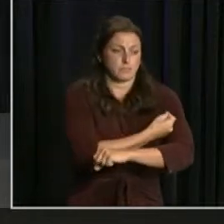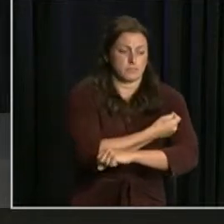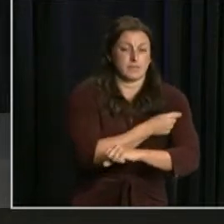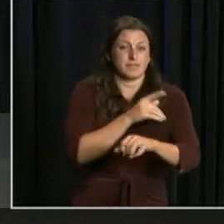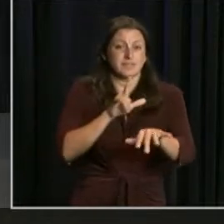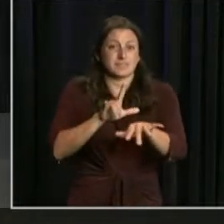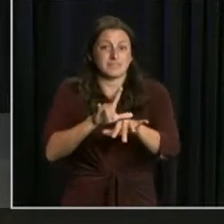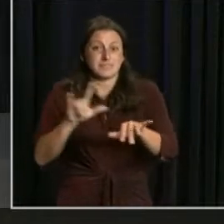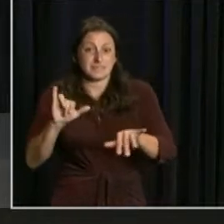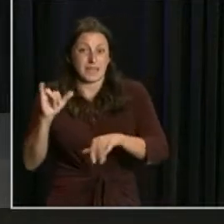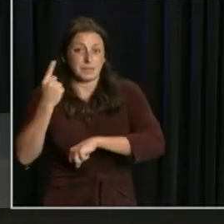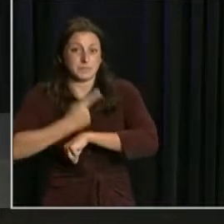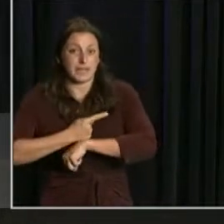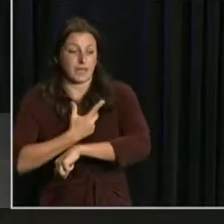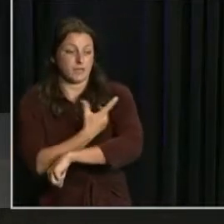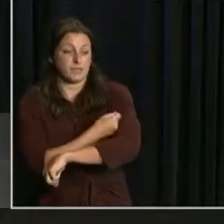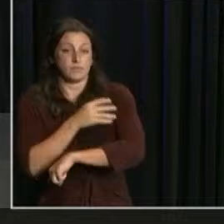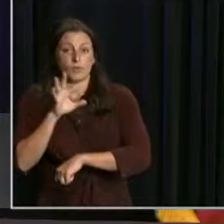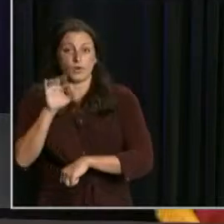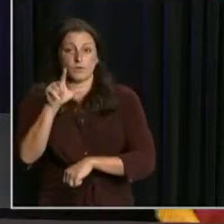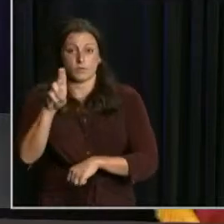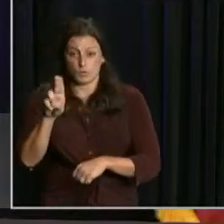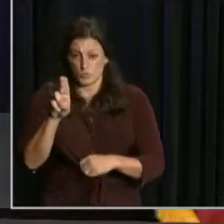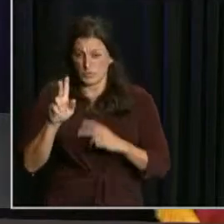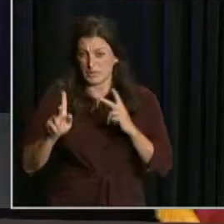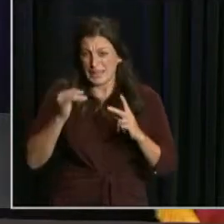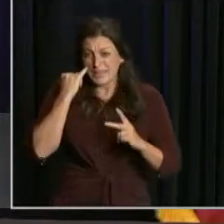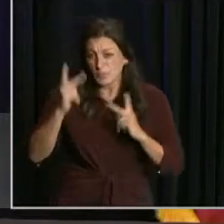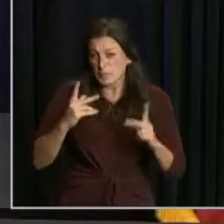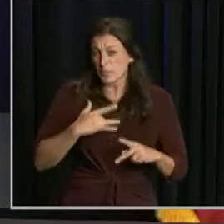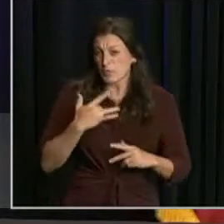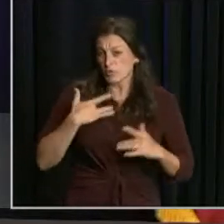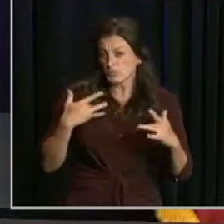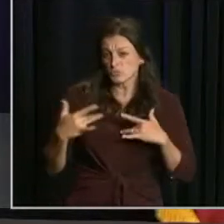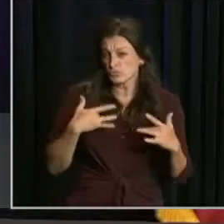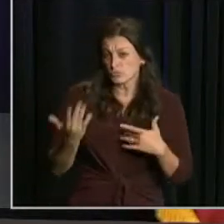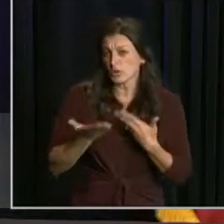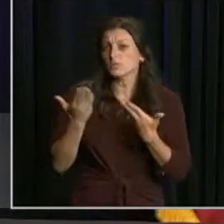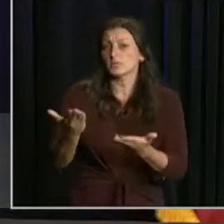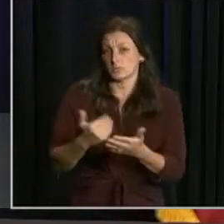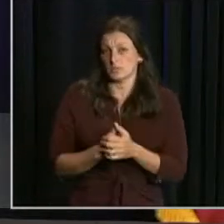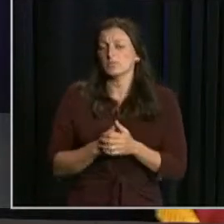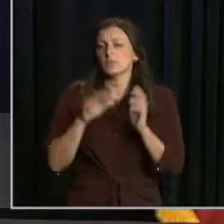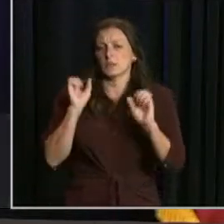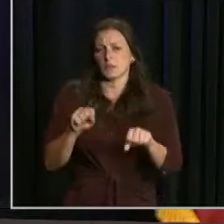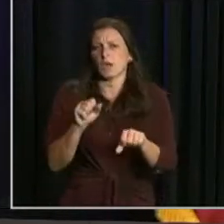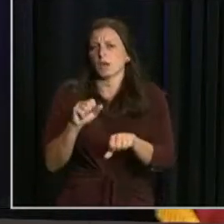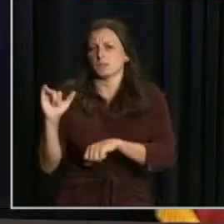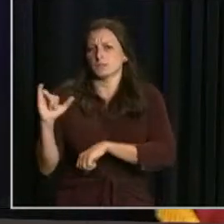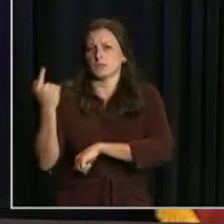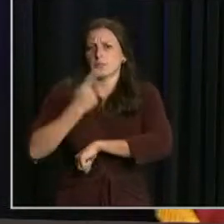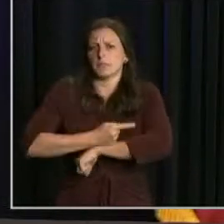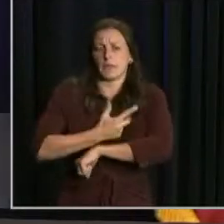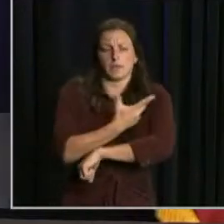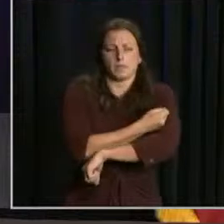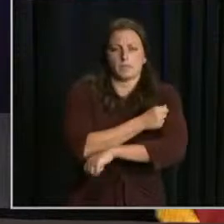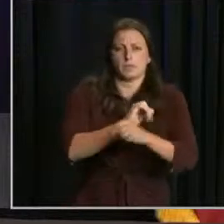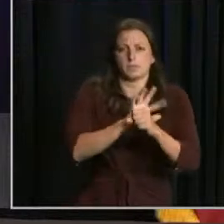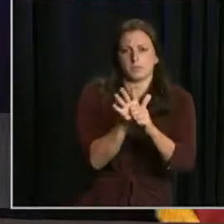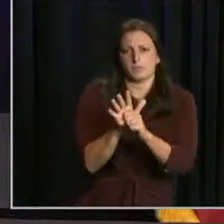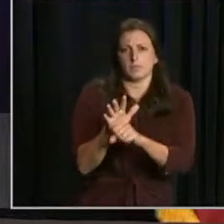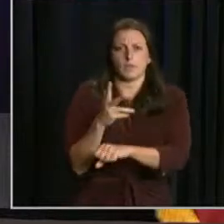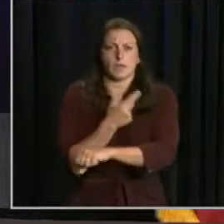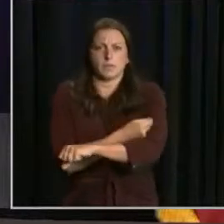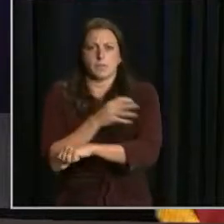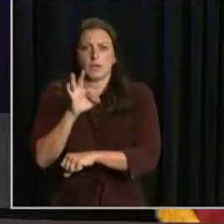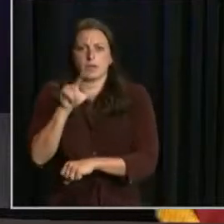shot? So flu shots can be co-administered with the COVID-19 vaccine. In fact, we recommend that as being a